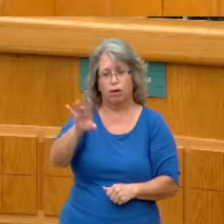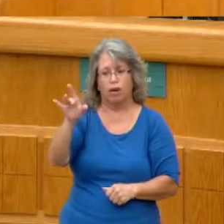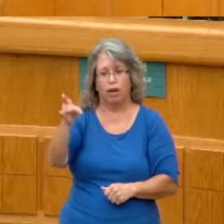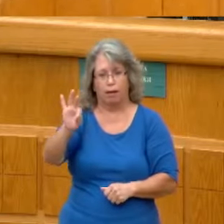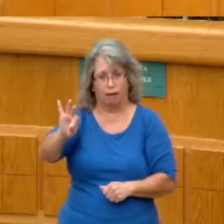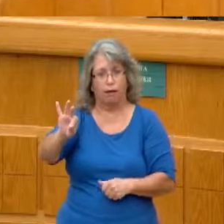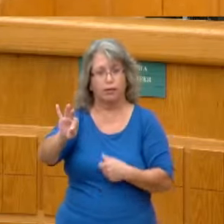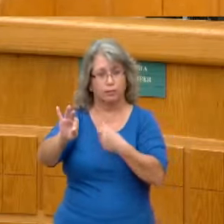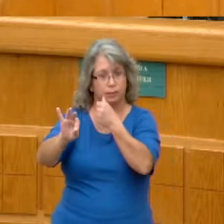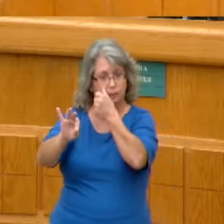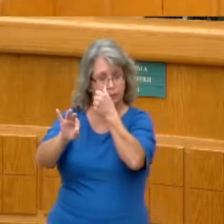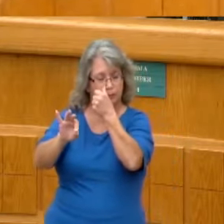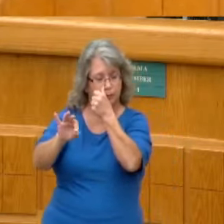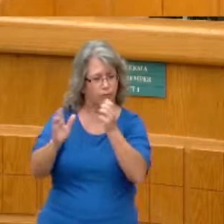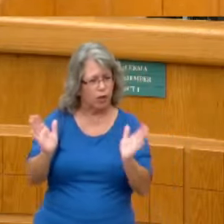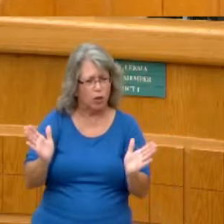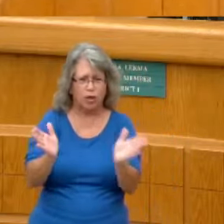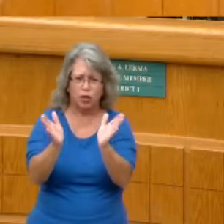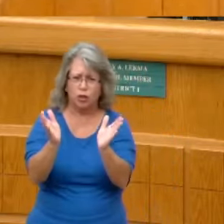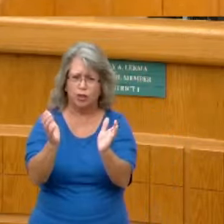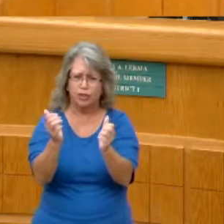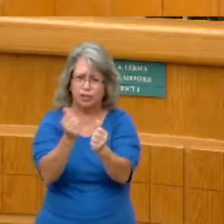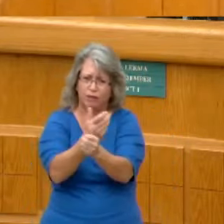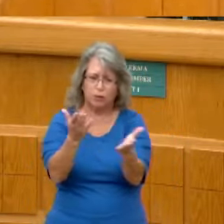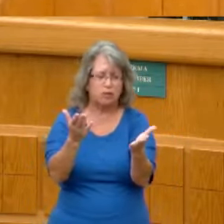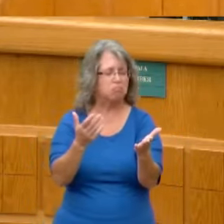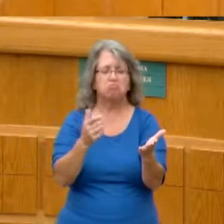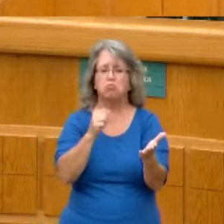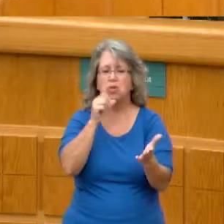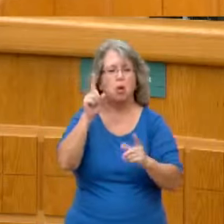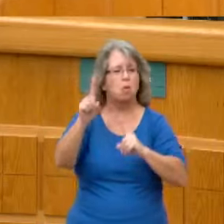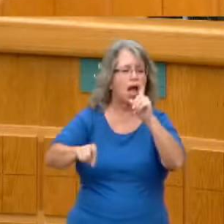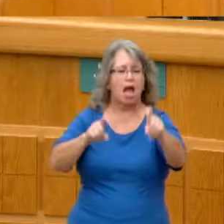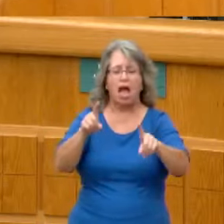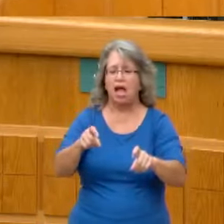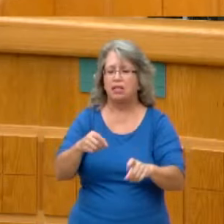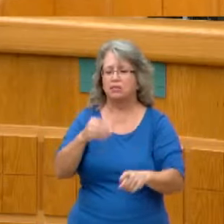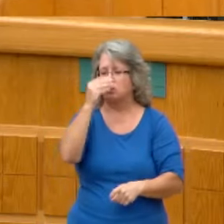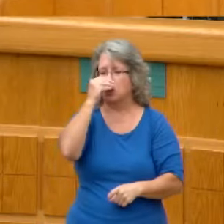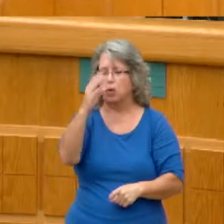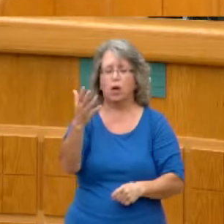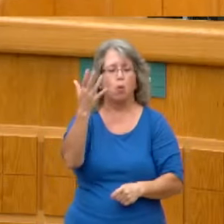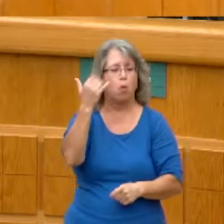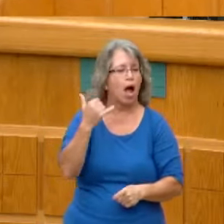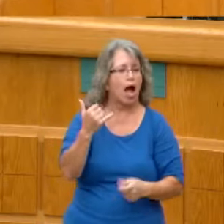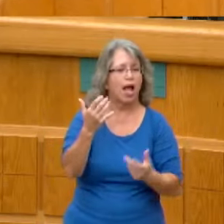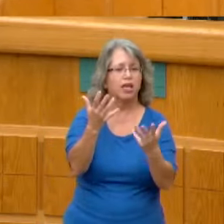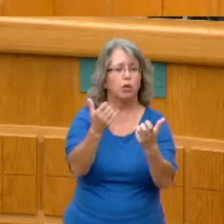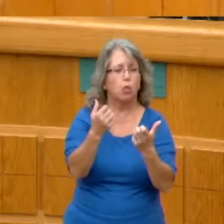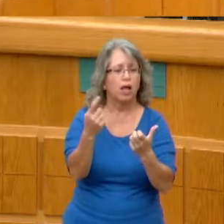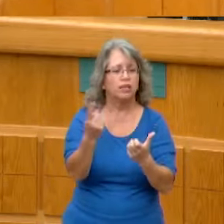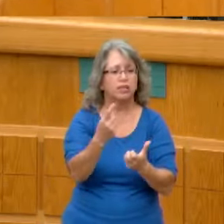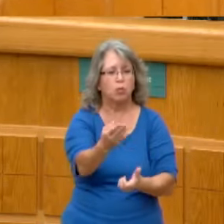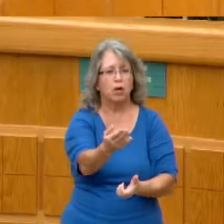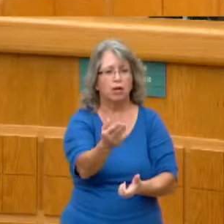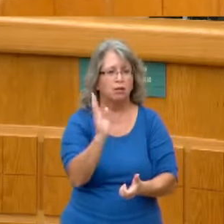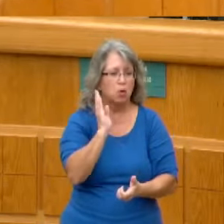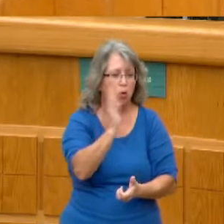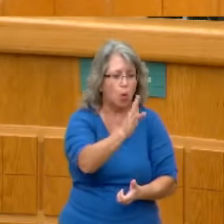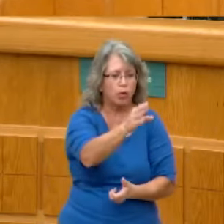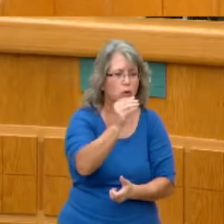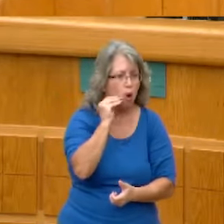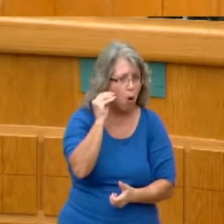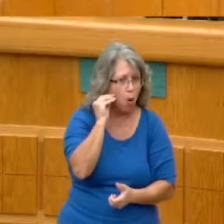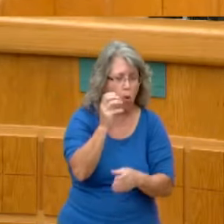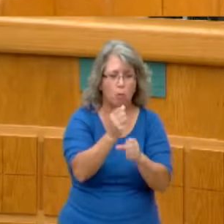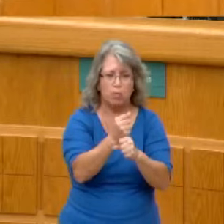826-2489. We encourage everyone and know that we do not ask questions. We don't care why you want it at home. We just want to make sure that you